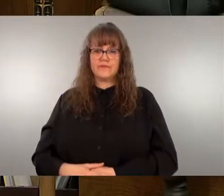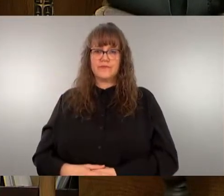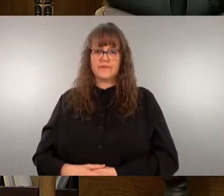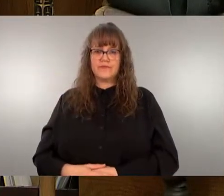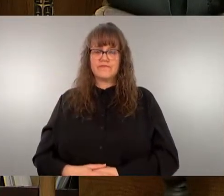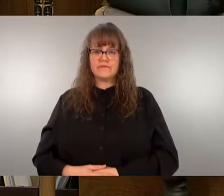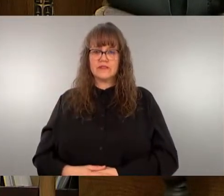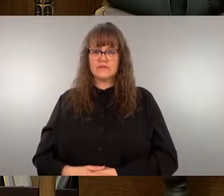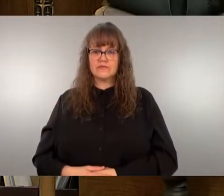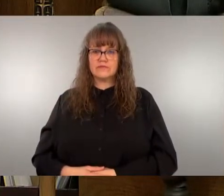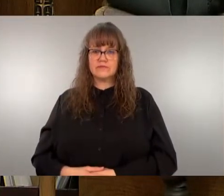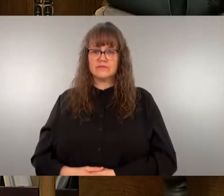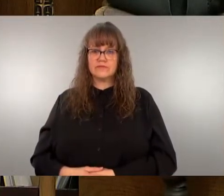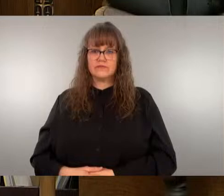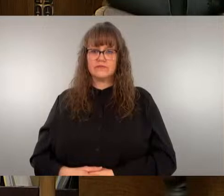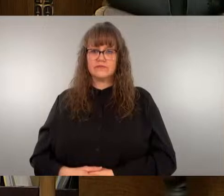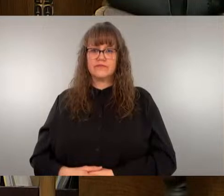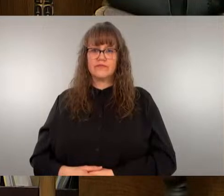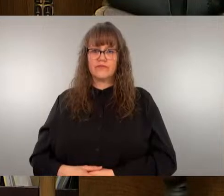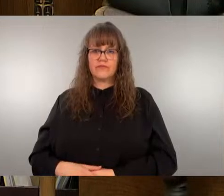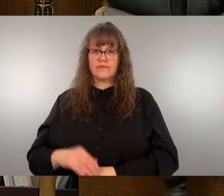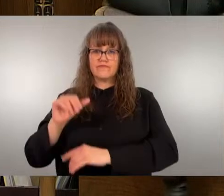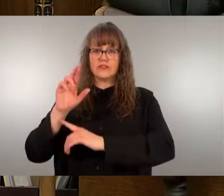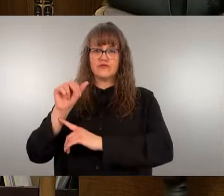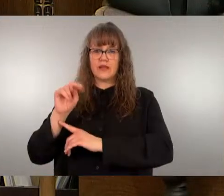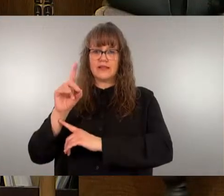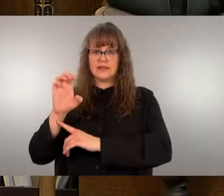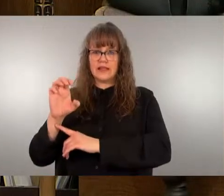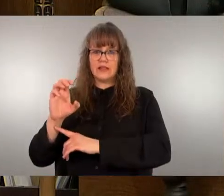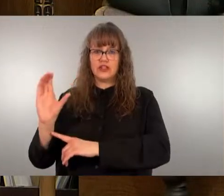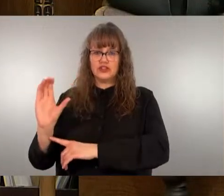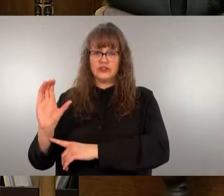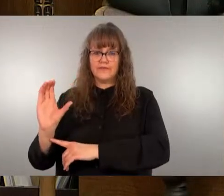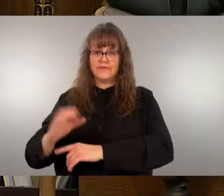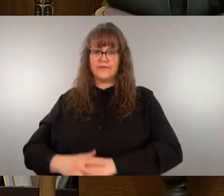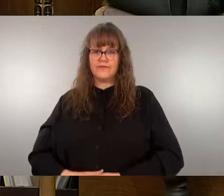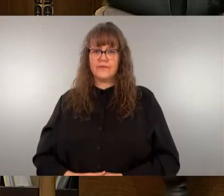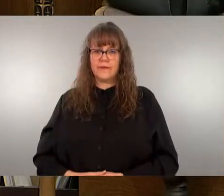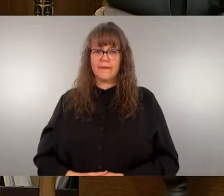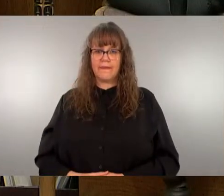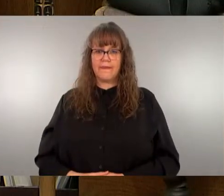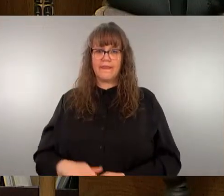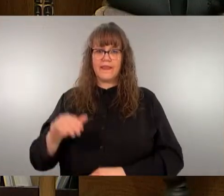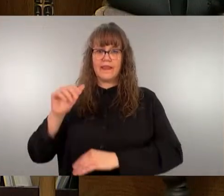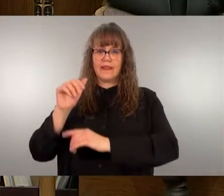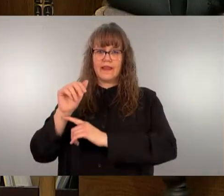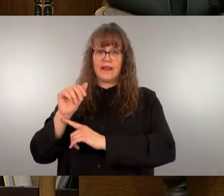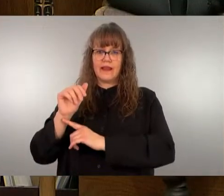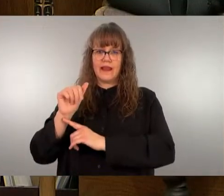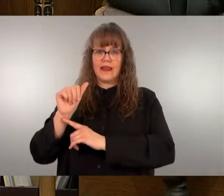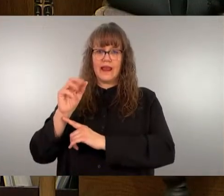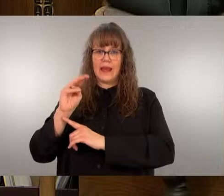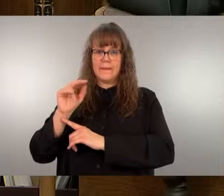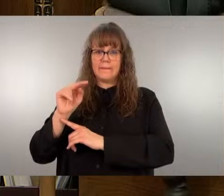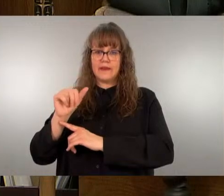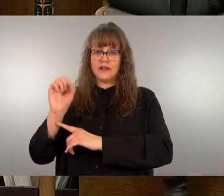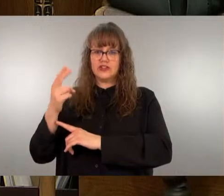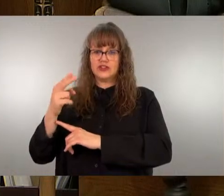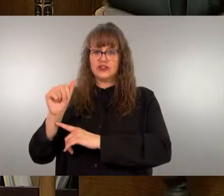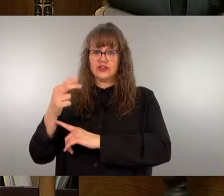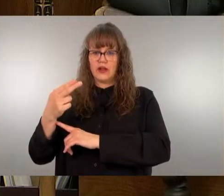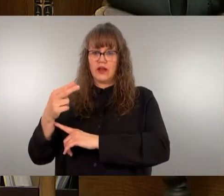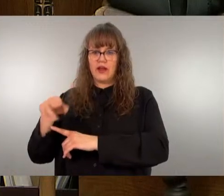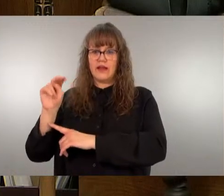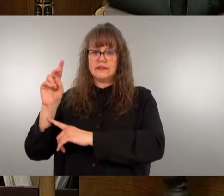BC. Surrey City Centre, Amna Shah, BC NDP. Surrey Cloverdale, Eleanor Sturko,